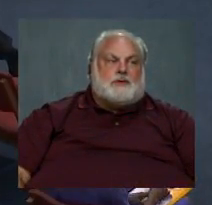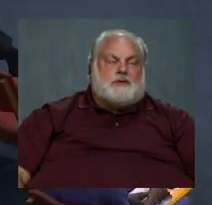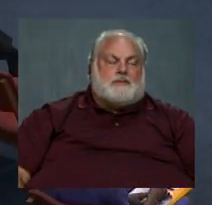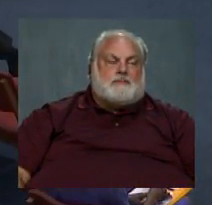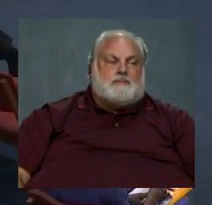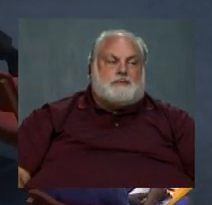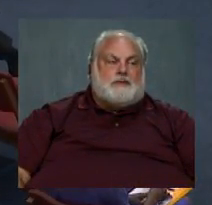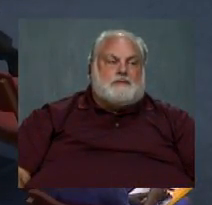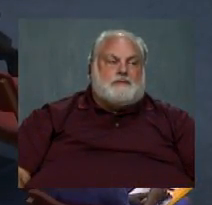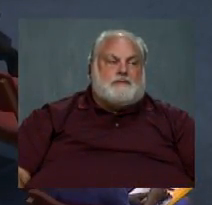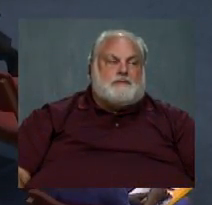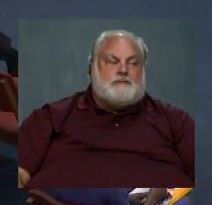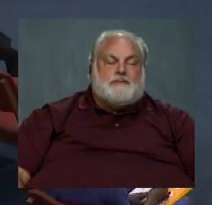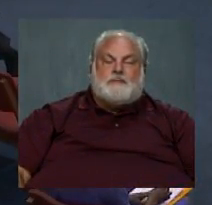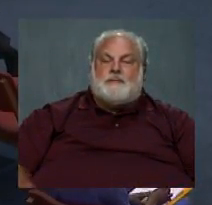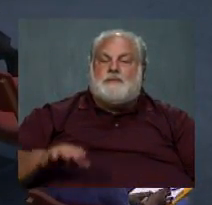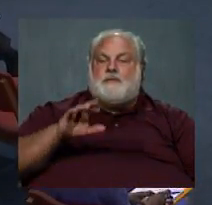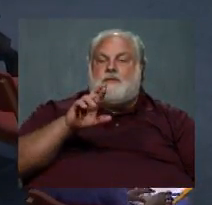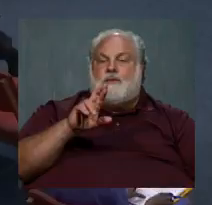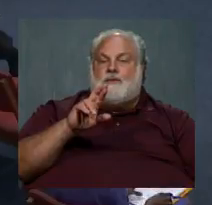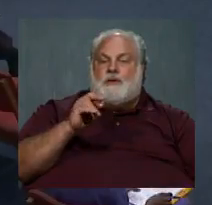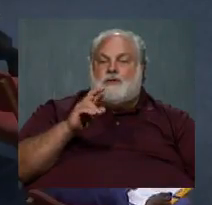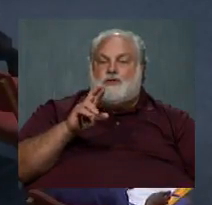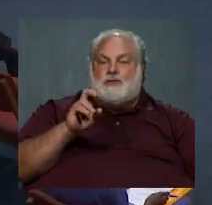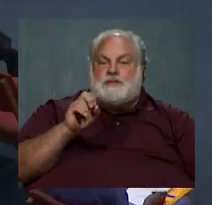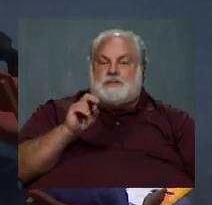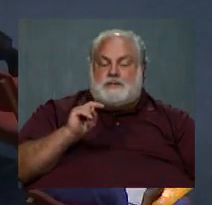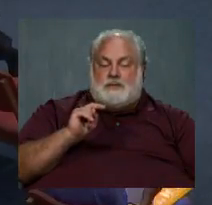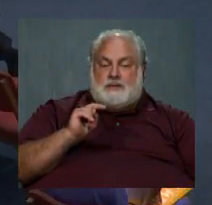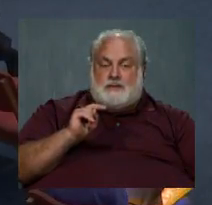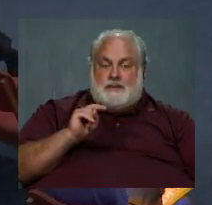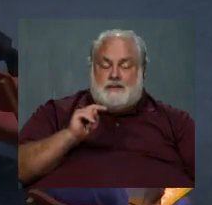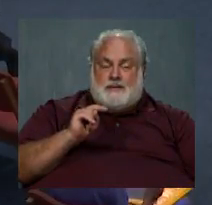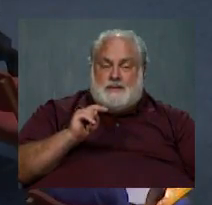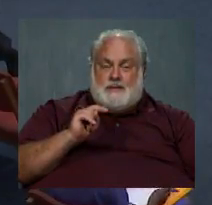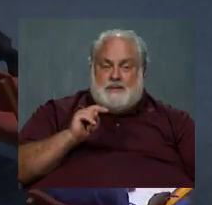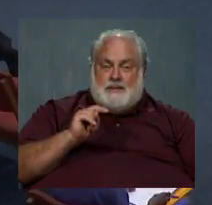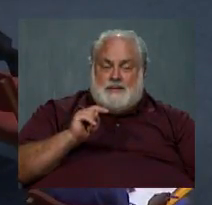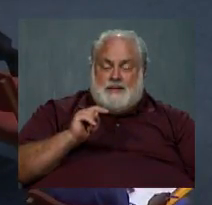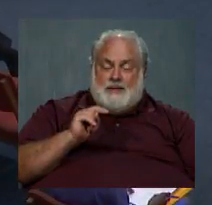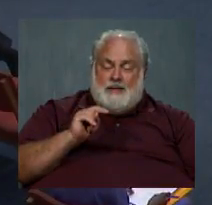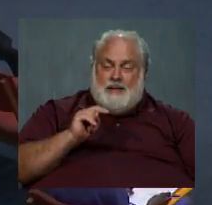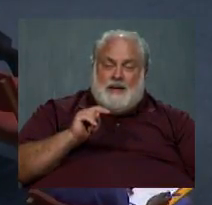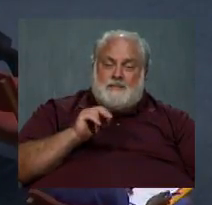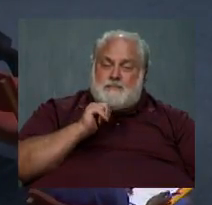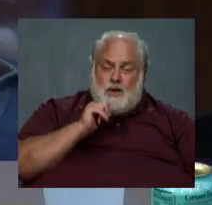Okay, Director Richardson, you're recognized, please. Thank you, Mayor. James, this may be a question for you or Victor.